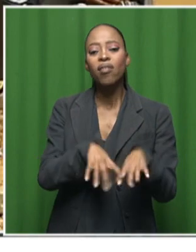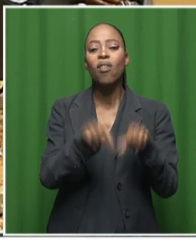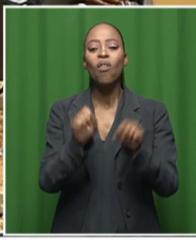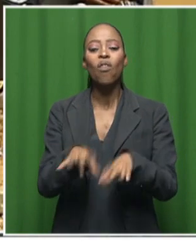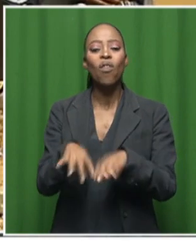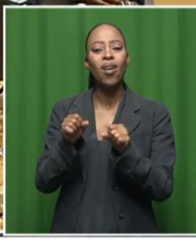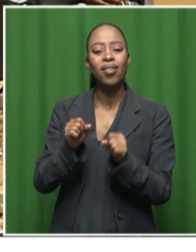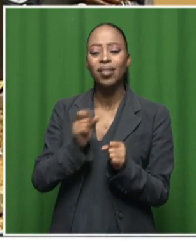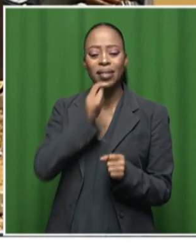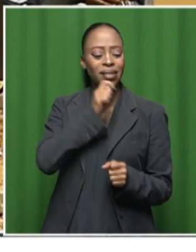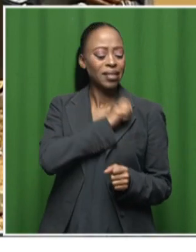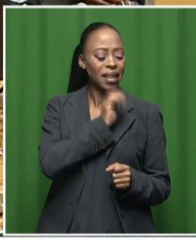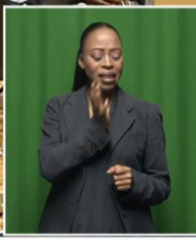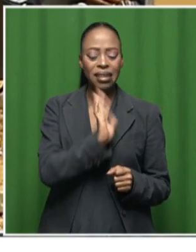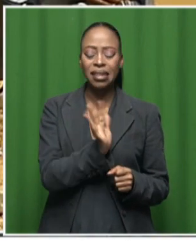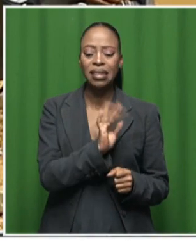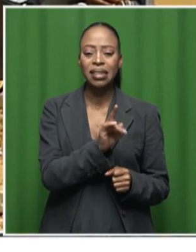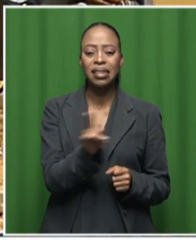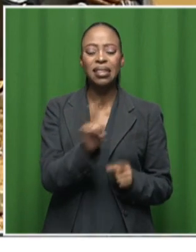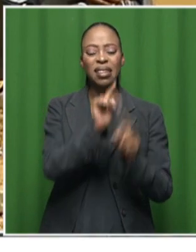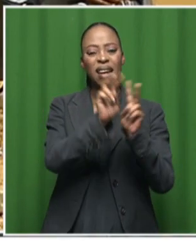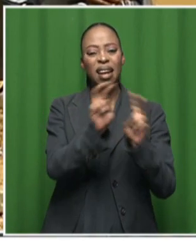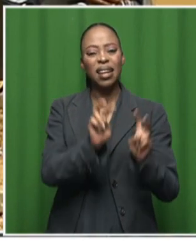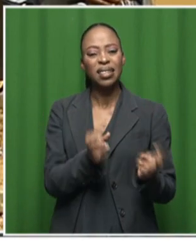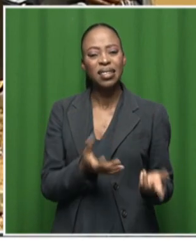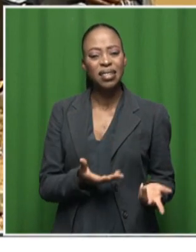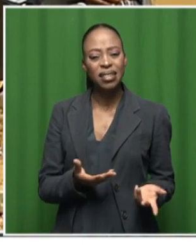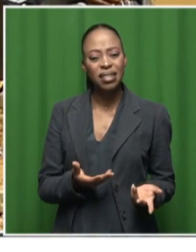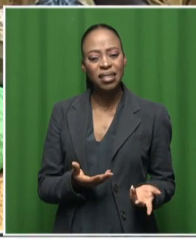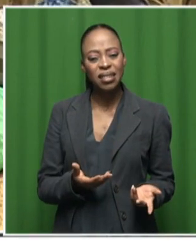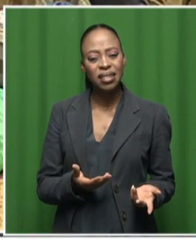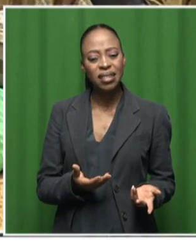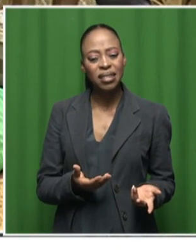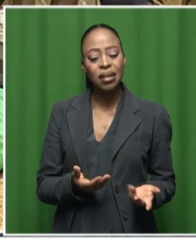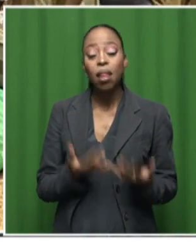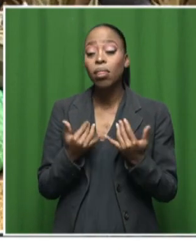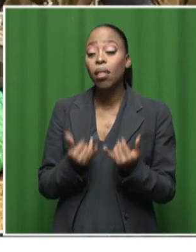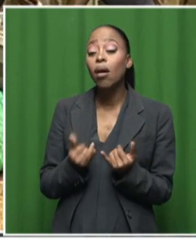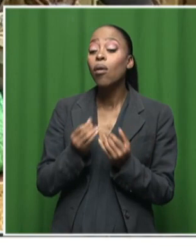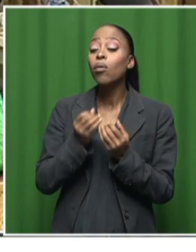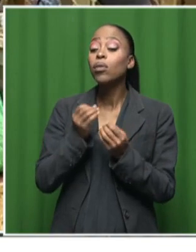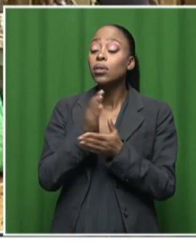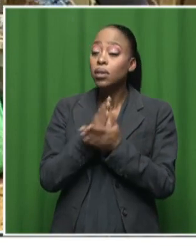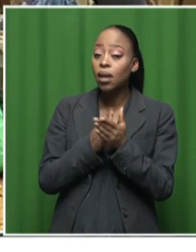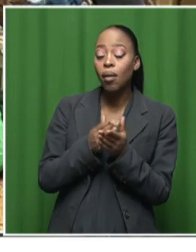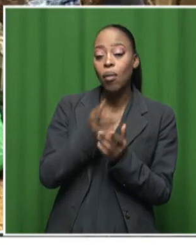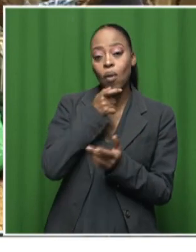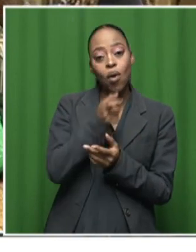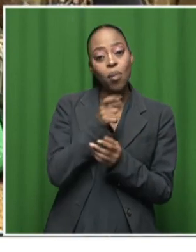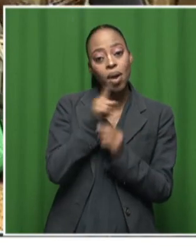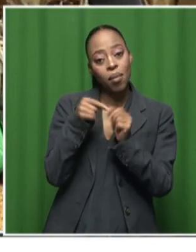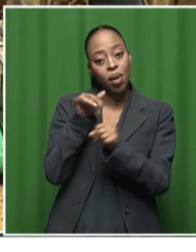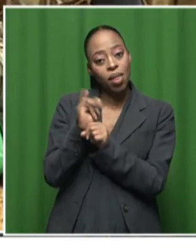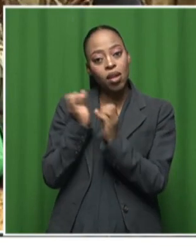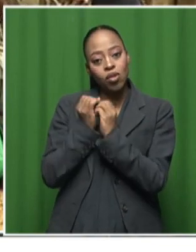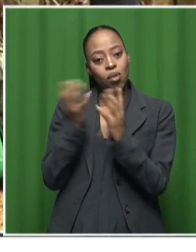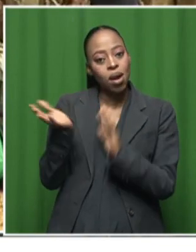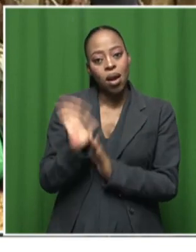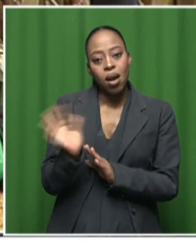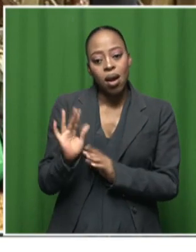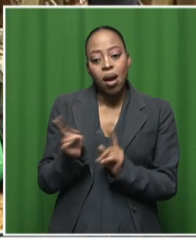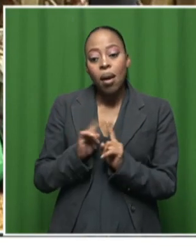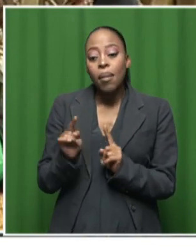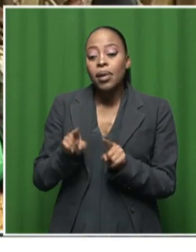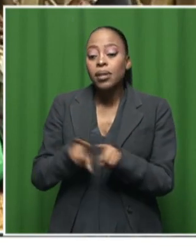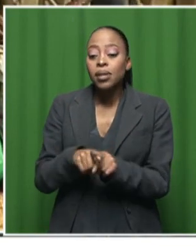no confidence in electricity supply? And one that doesn't get mentioned often, but I think plays a part to some degree